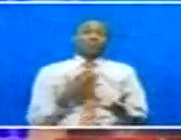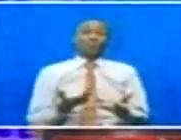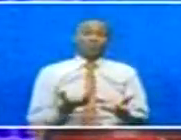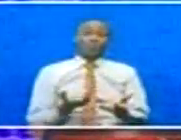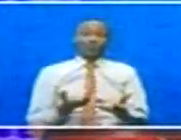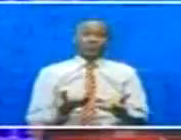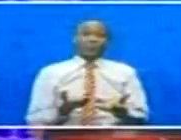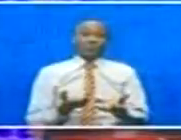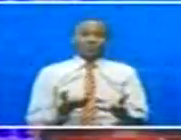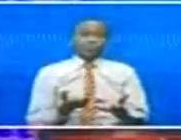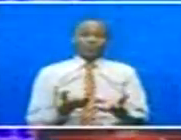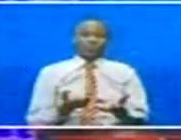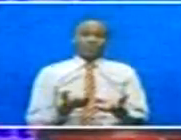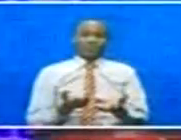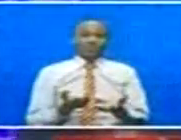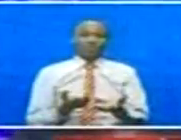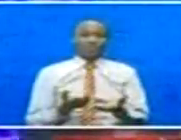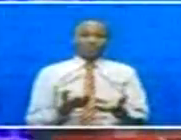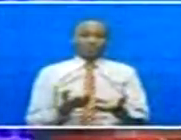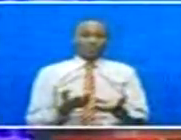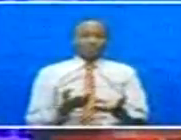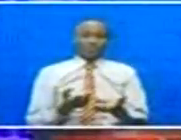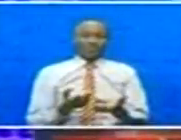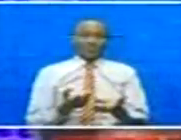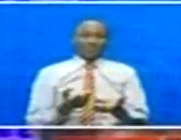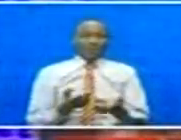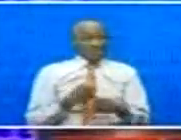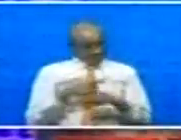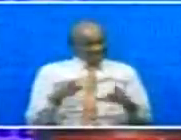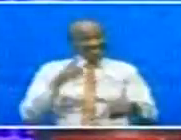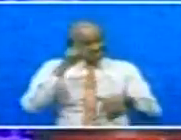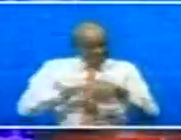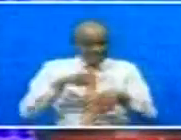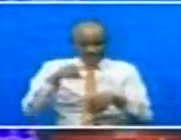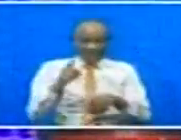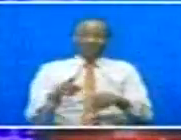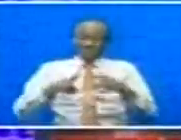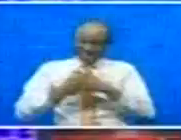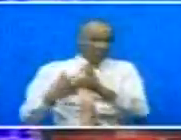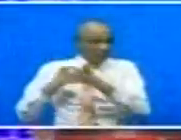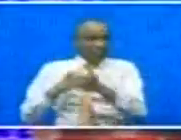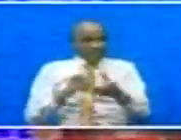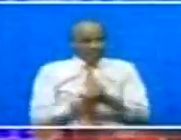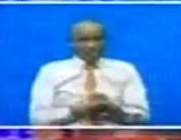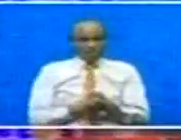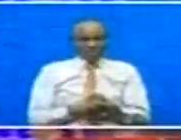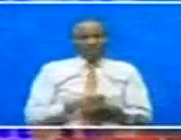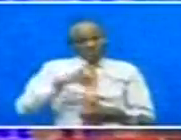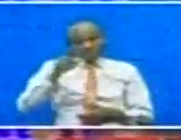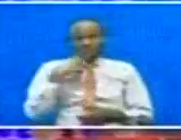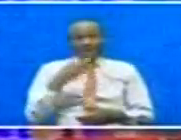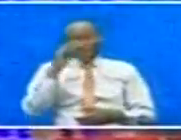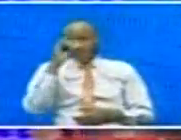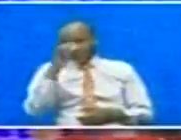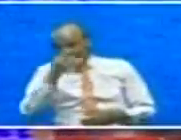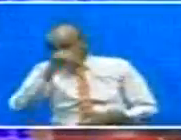were part of it. Yeah, absolutely. All right? Yeah. But the moment they launched the attack, they went and identified, Betty,